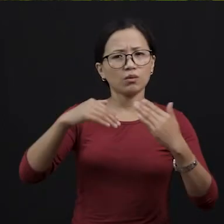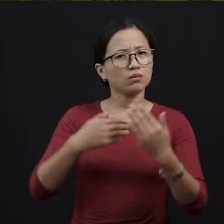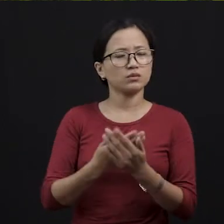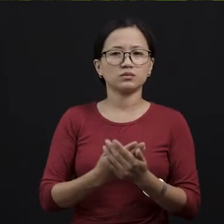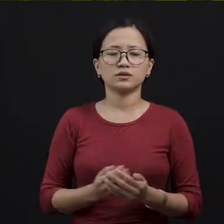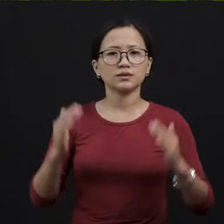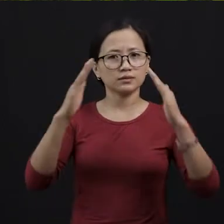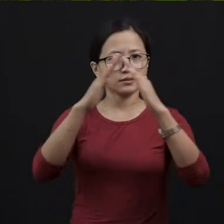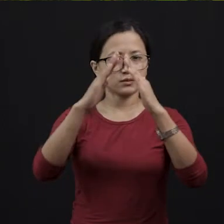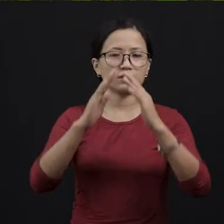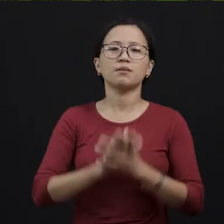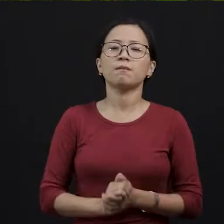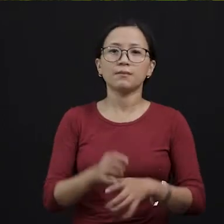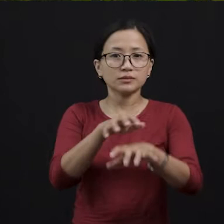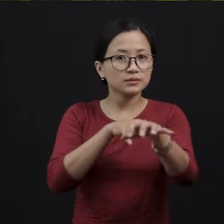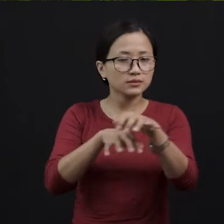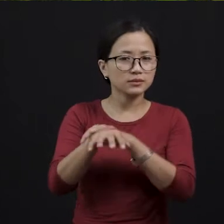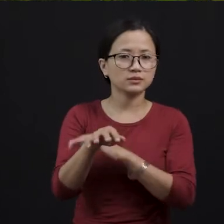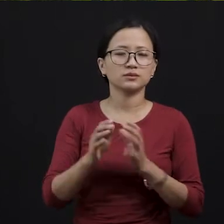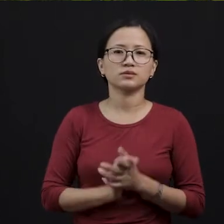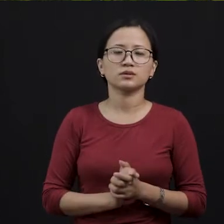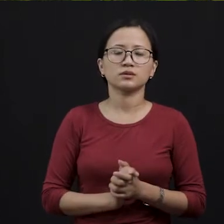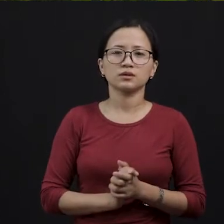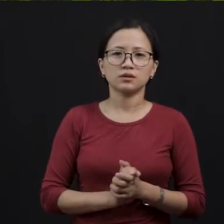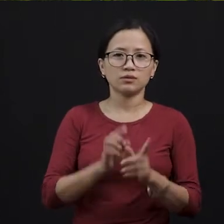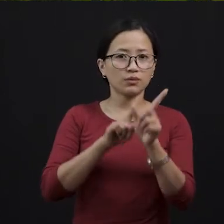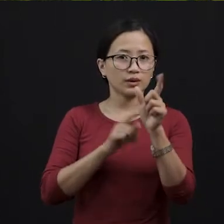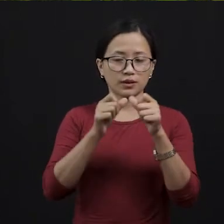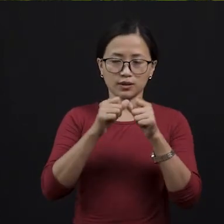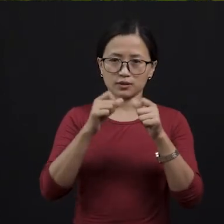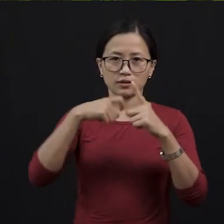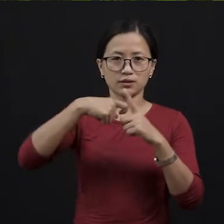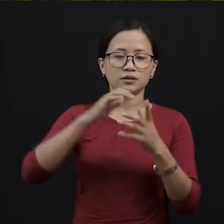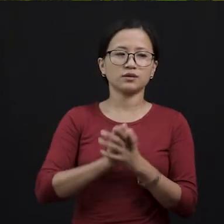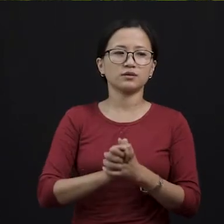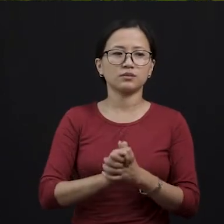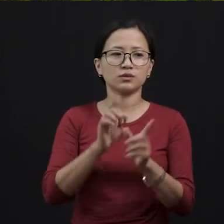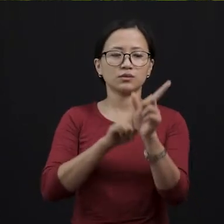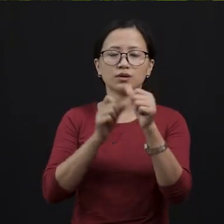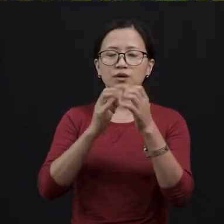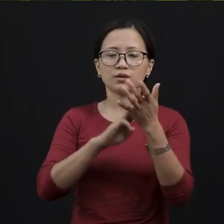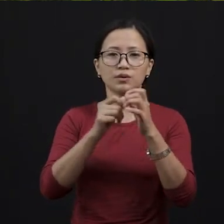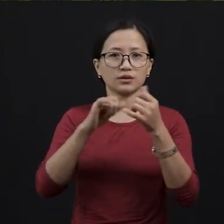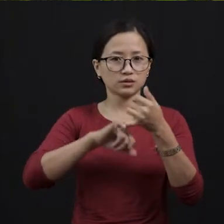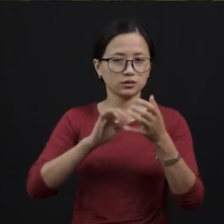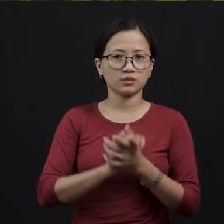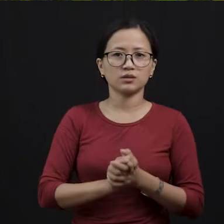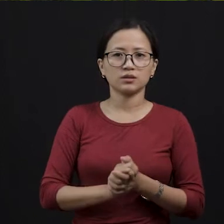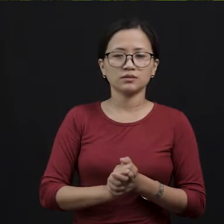are mountain animals, okay? Yak, llamas, sheep, all